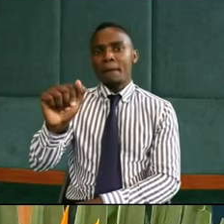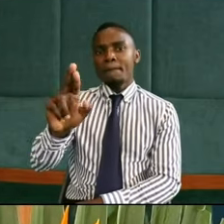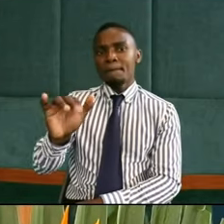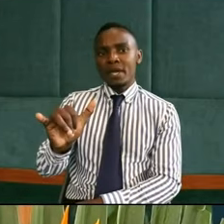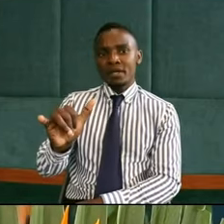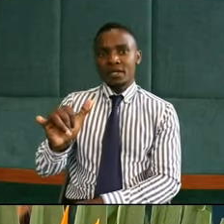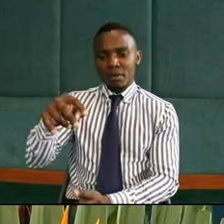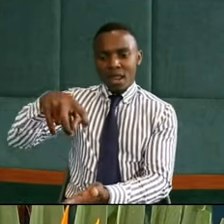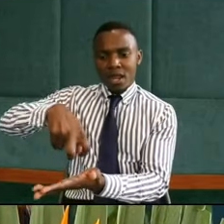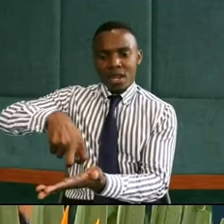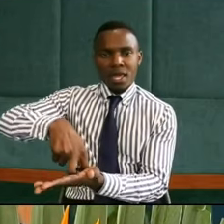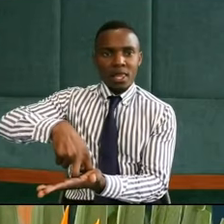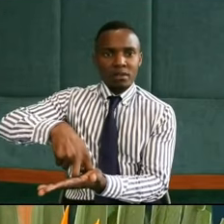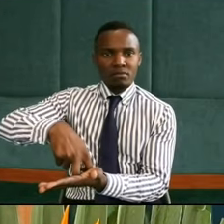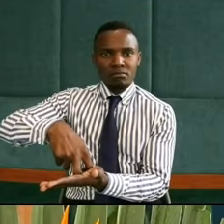Lord.